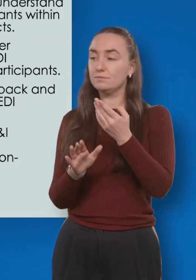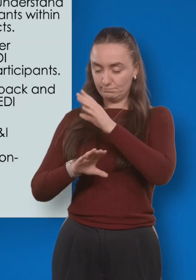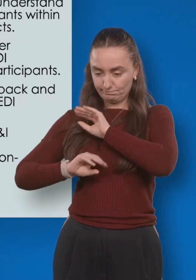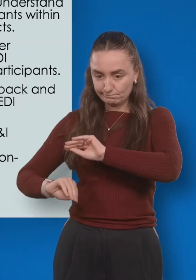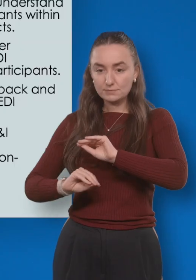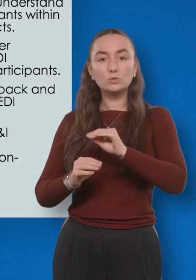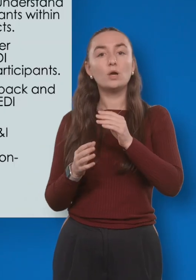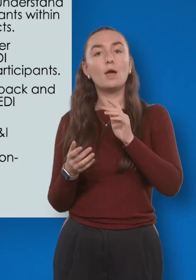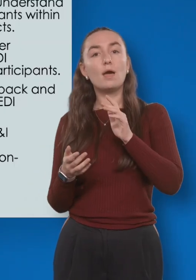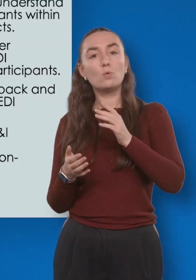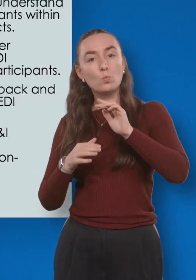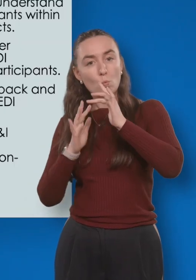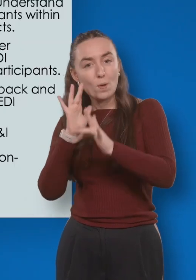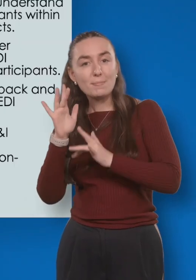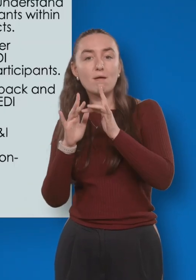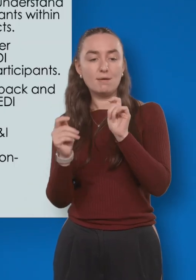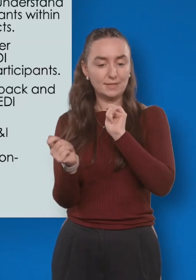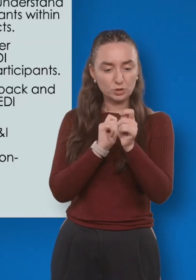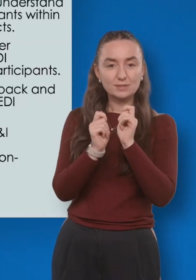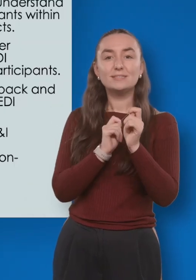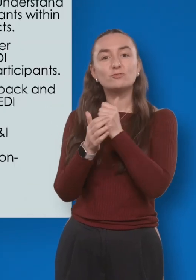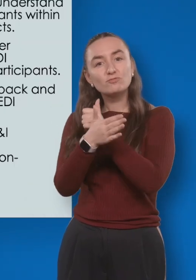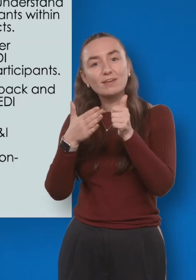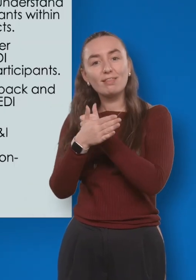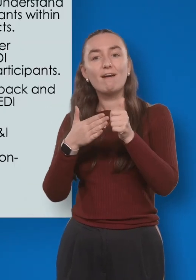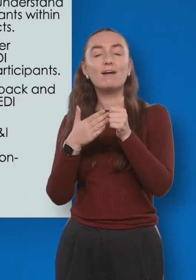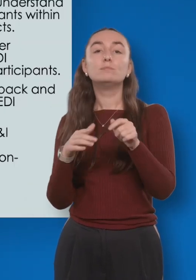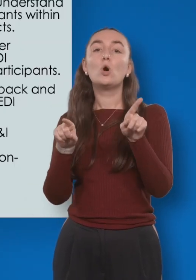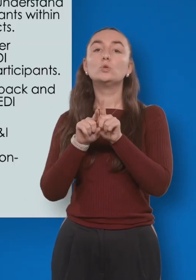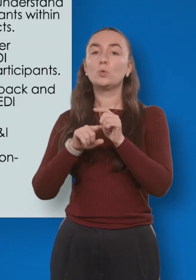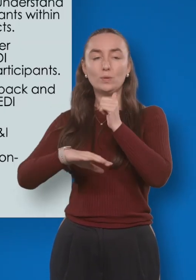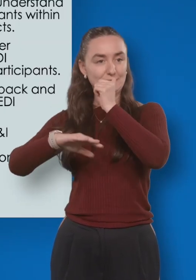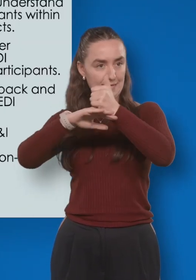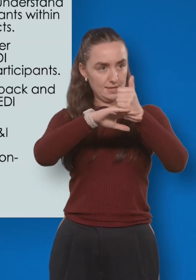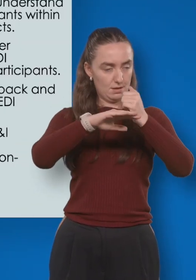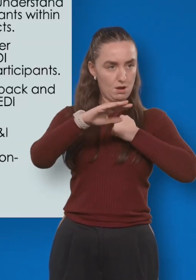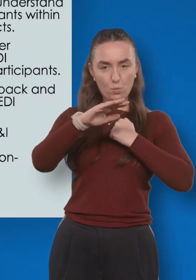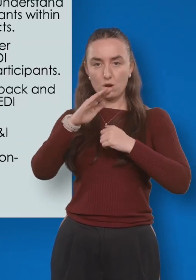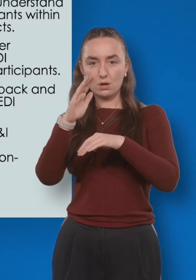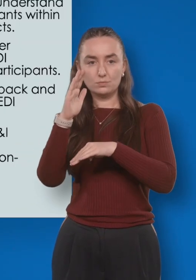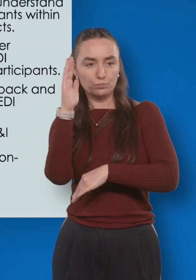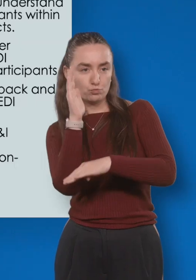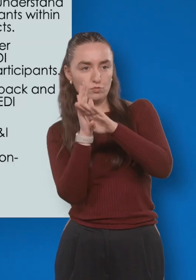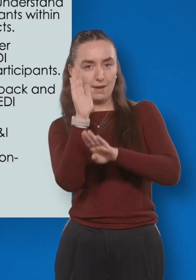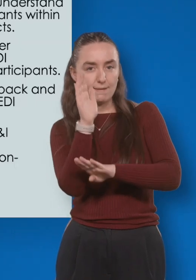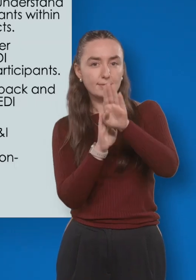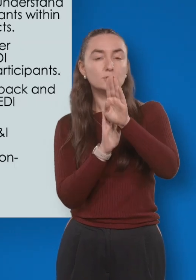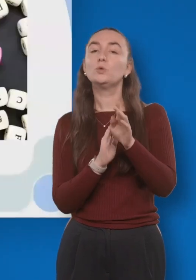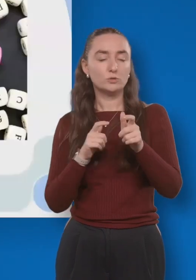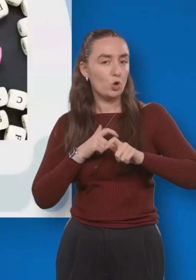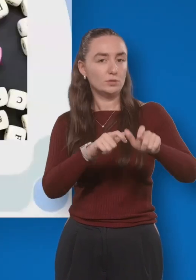and making adjustments on a regular basis, and then benchmarking our progress. So it's a constant iterative cycle.